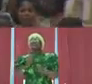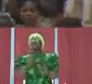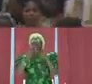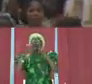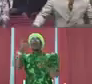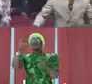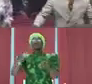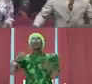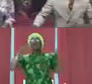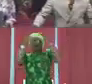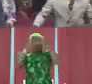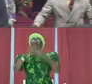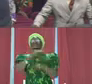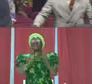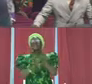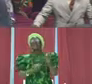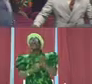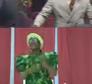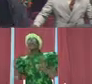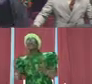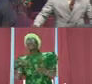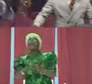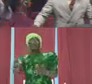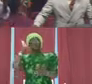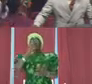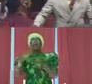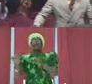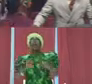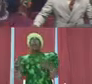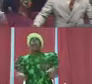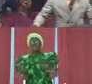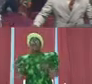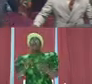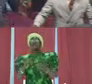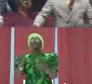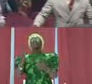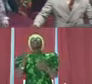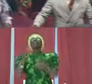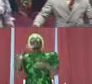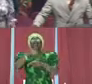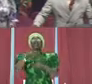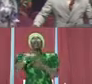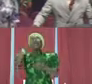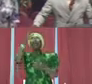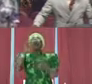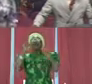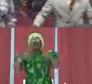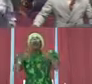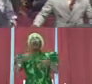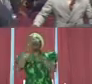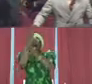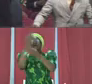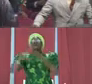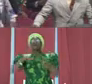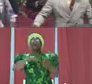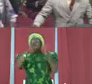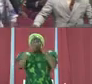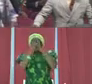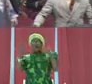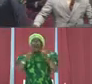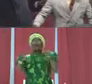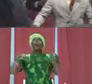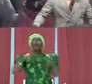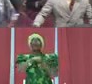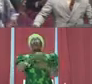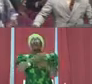commit everything that will take place here tonight into your able hands. We pray, Lord God Almighty, as we partake of your body